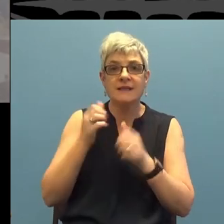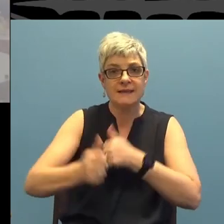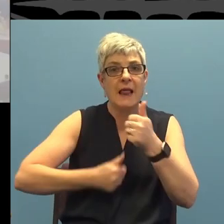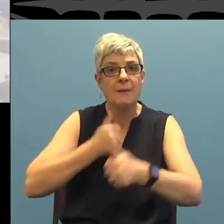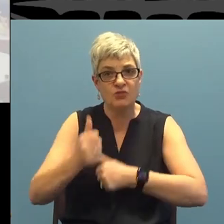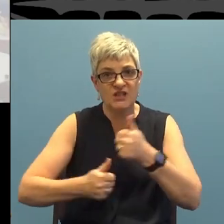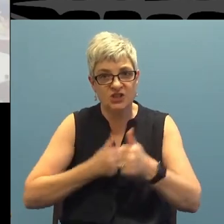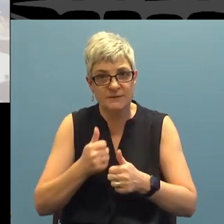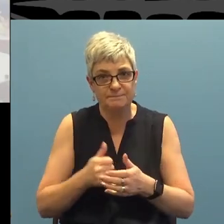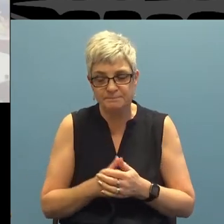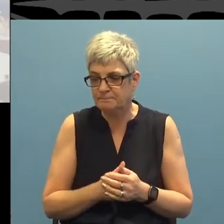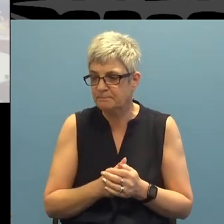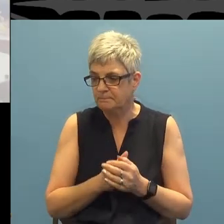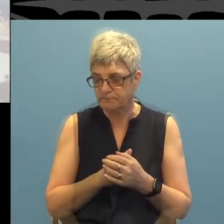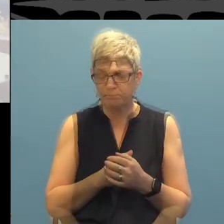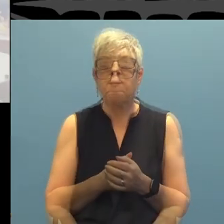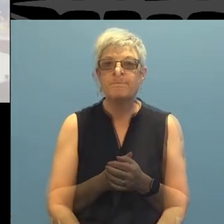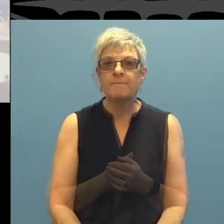celebration.